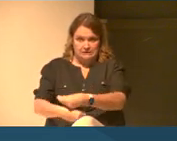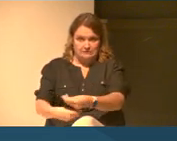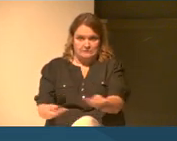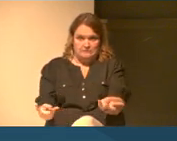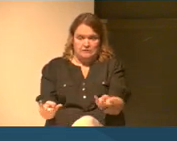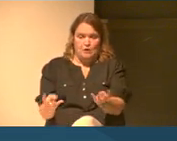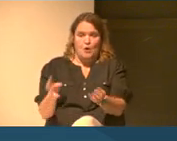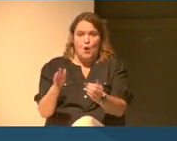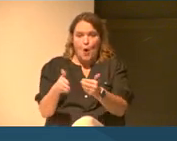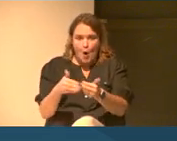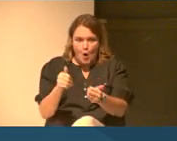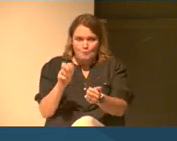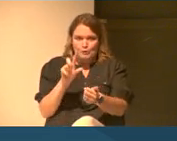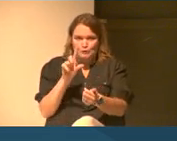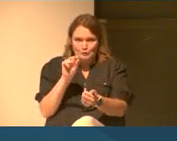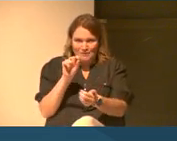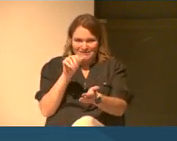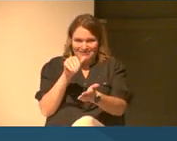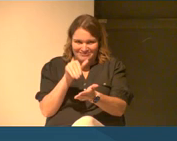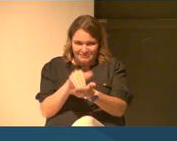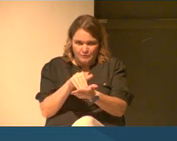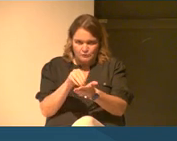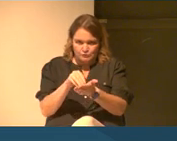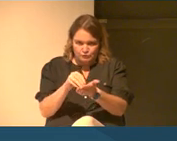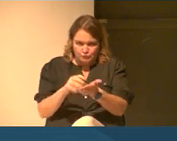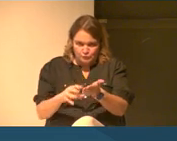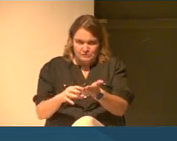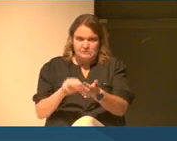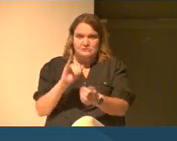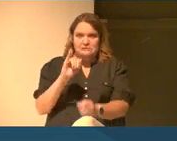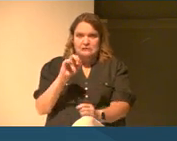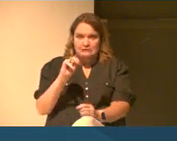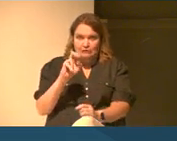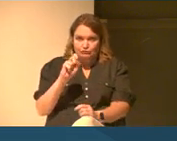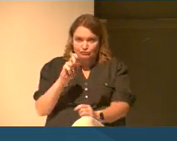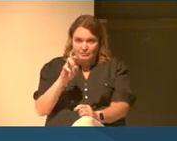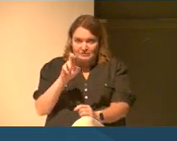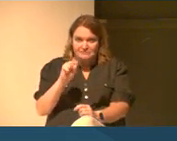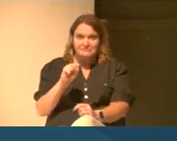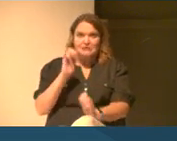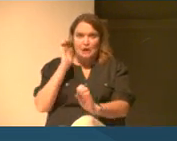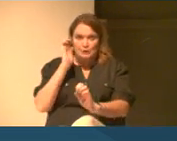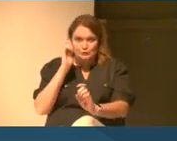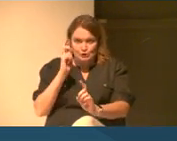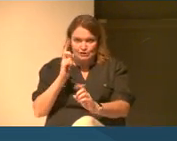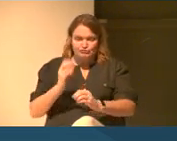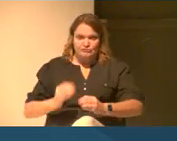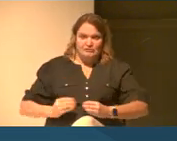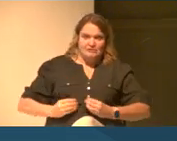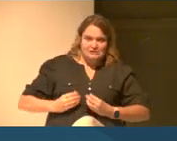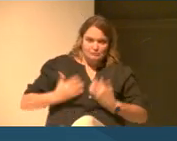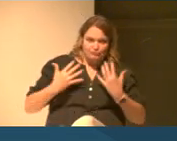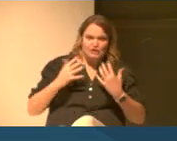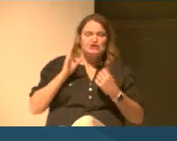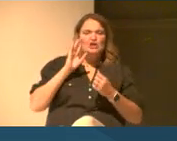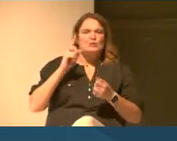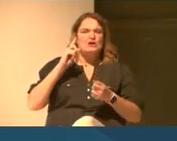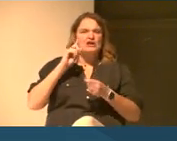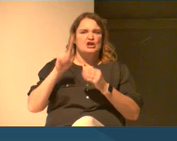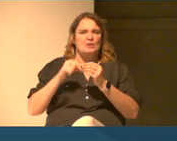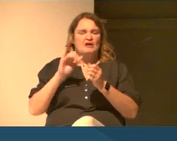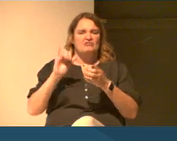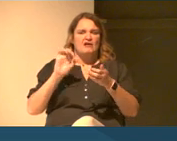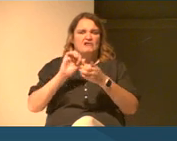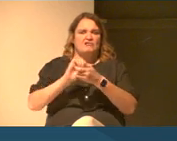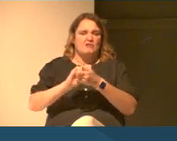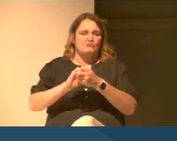almost 20,000 students instruments, education, and inspiration. And you get to hear about that collaboration and partnership, and you